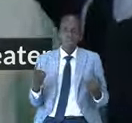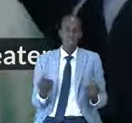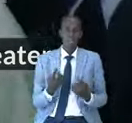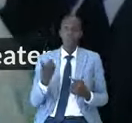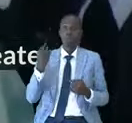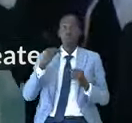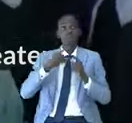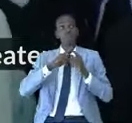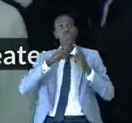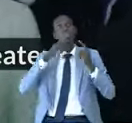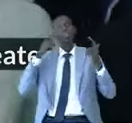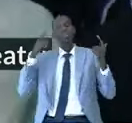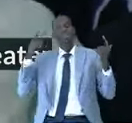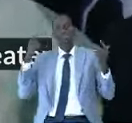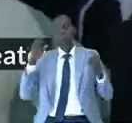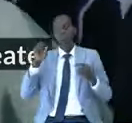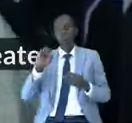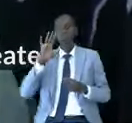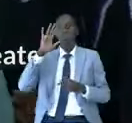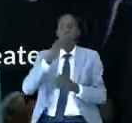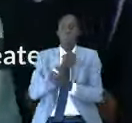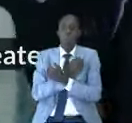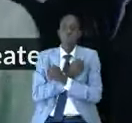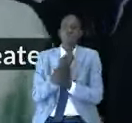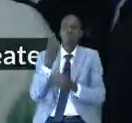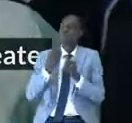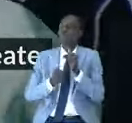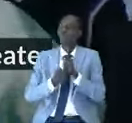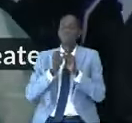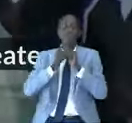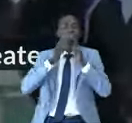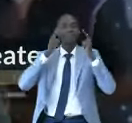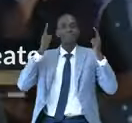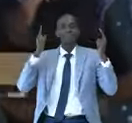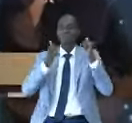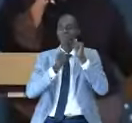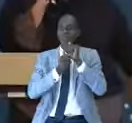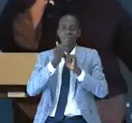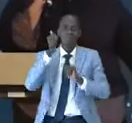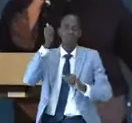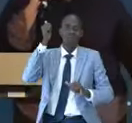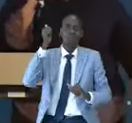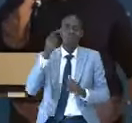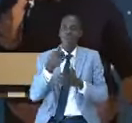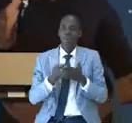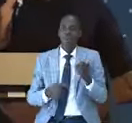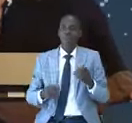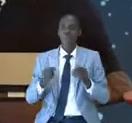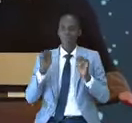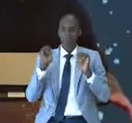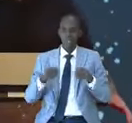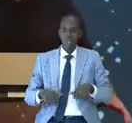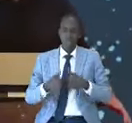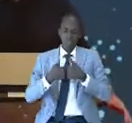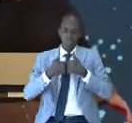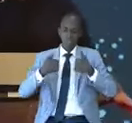My sin was great. Your love was greater. What could separate? What could